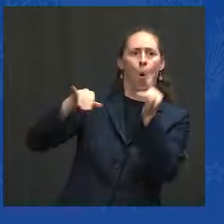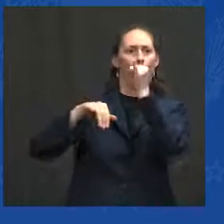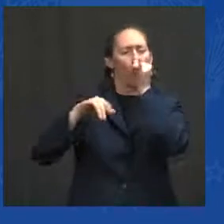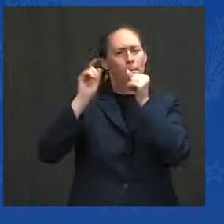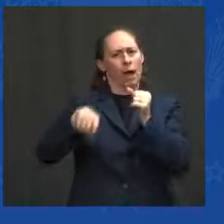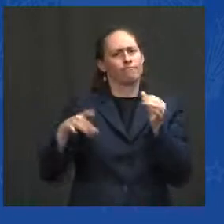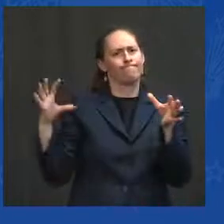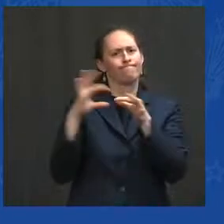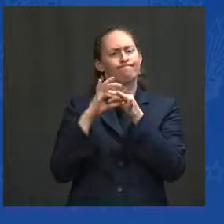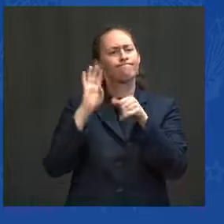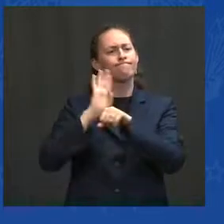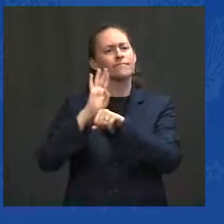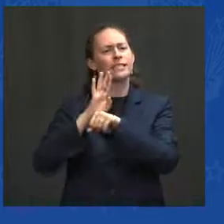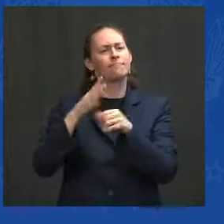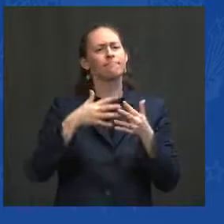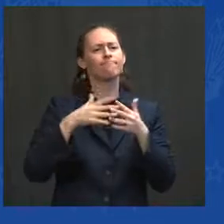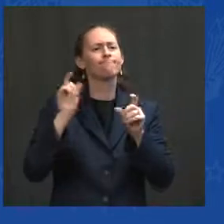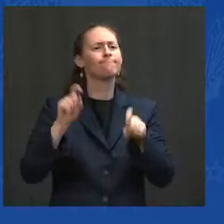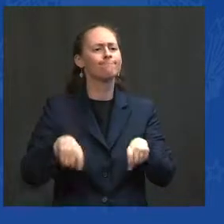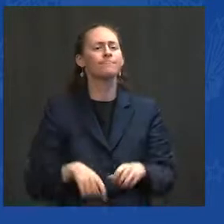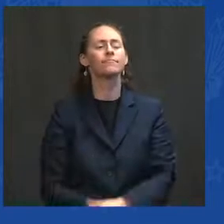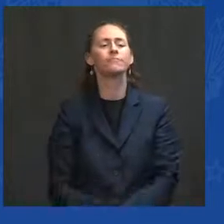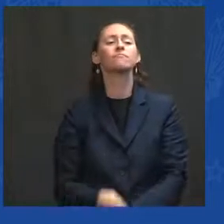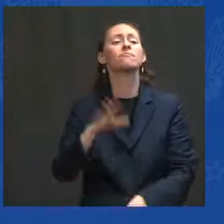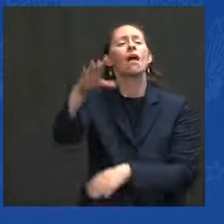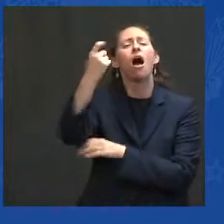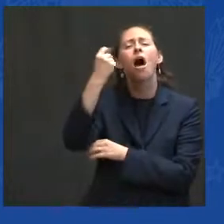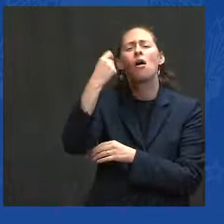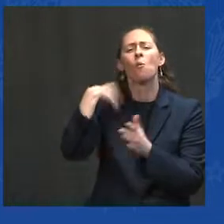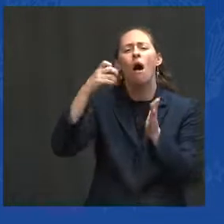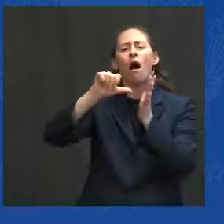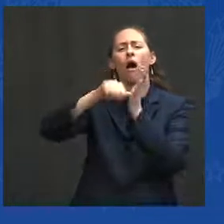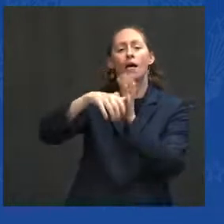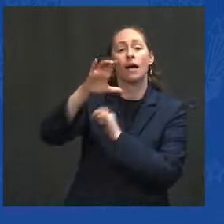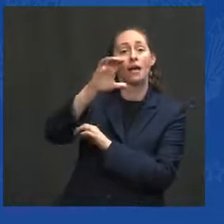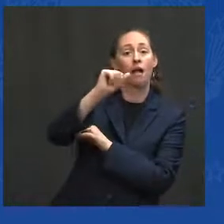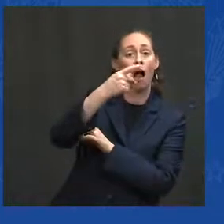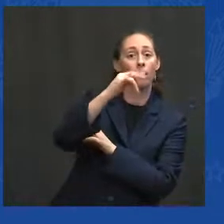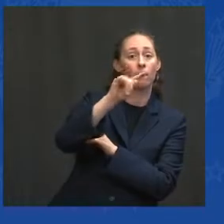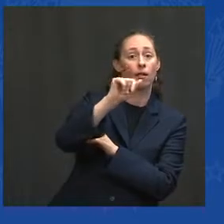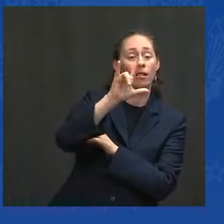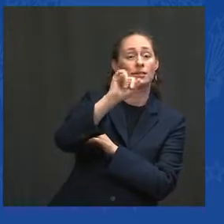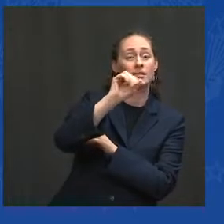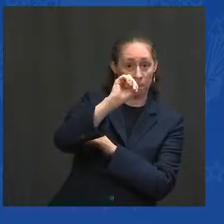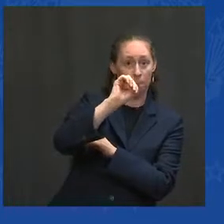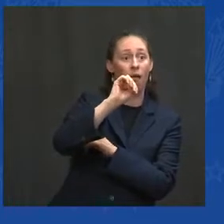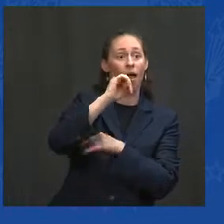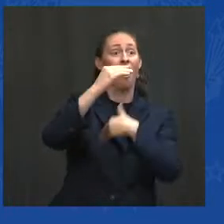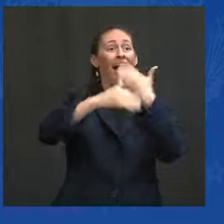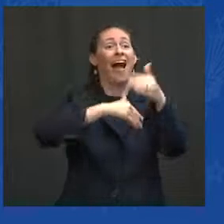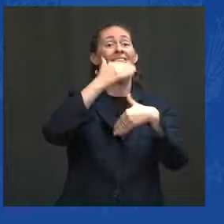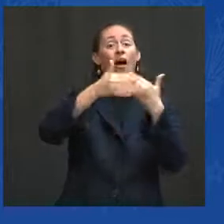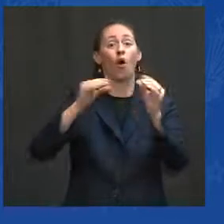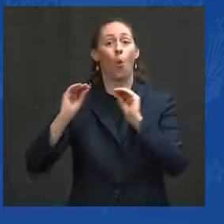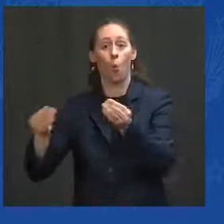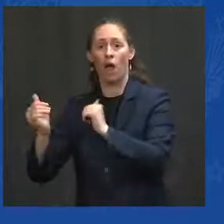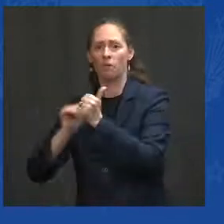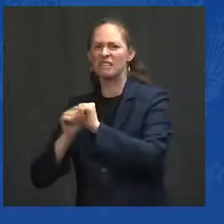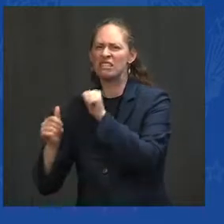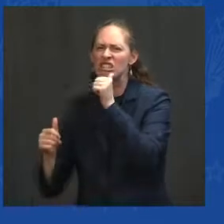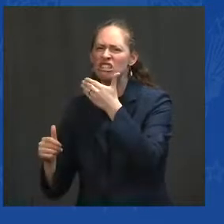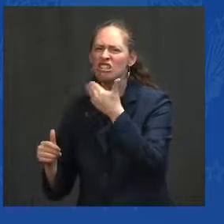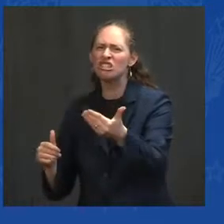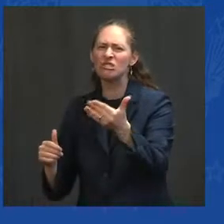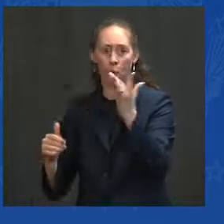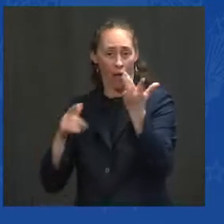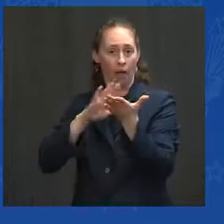Capitalism without competition isn't capitalism. It's exploitation. Without healthy competition, big